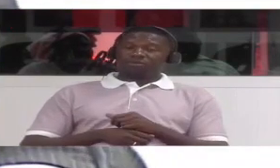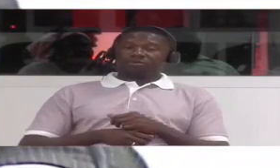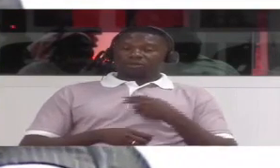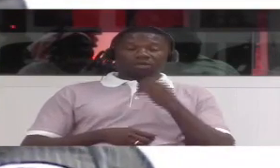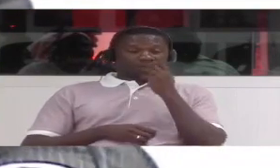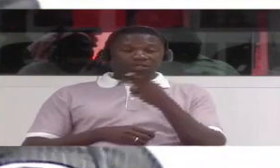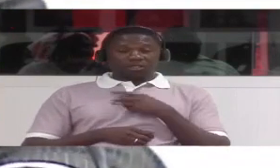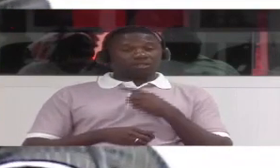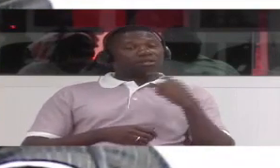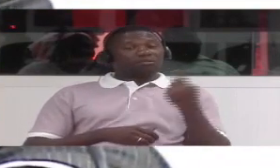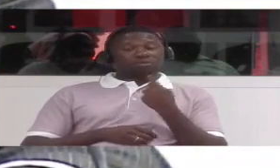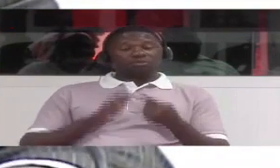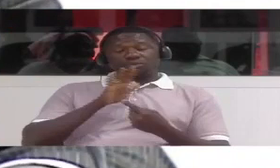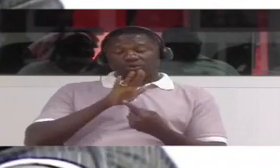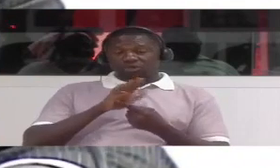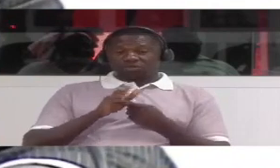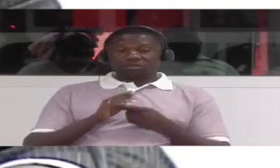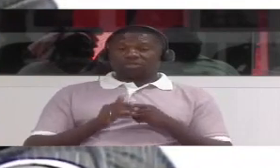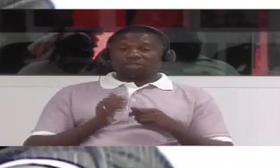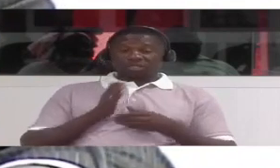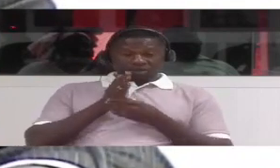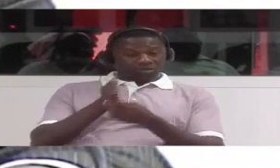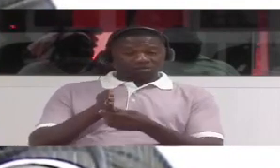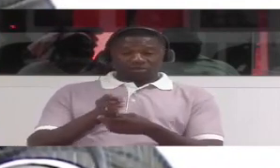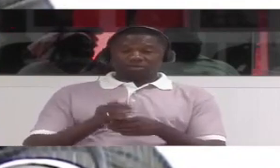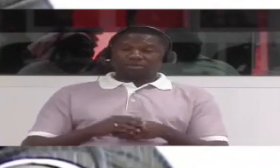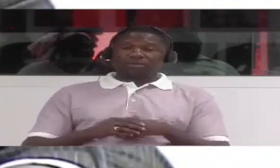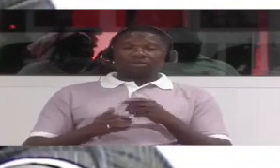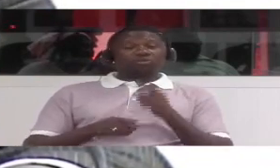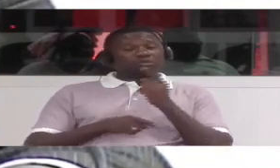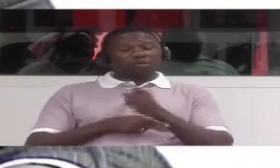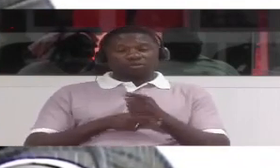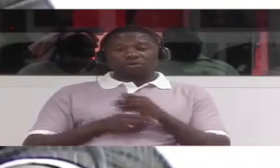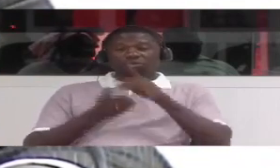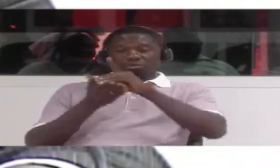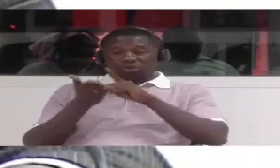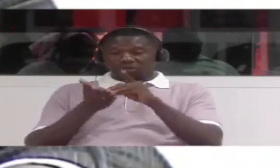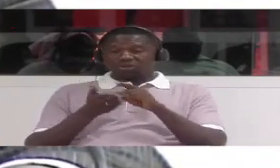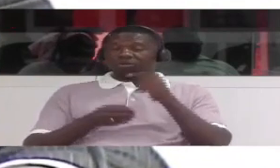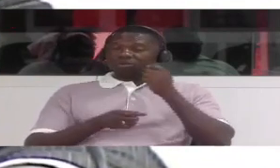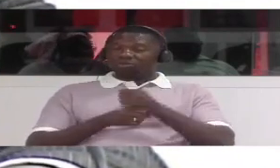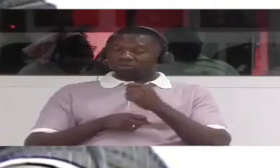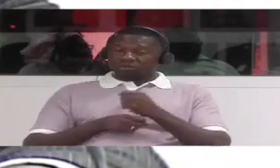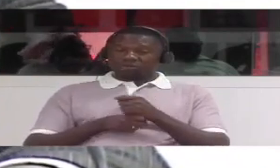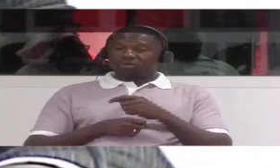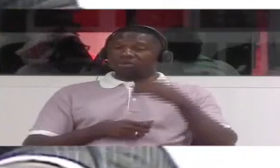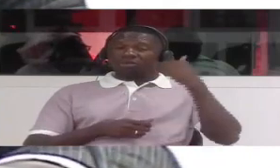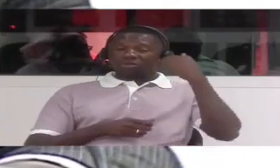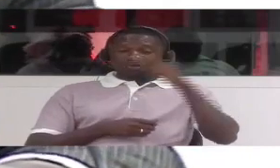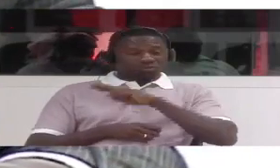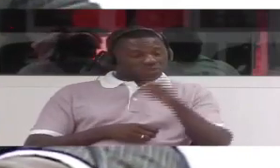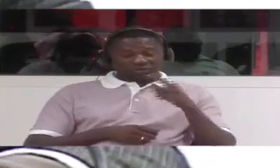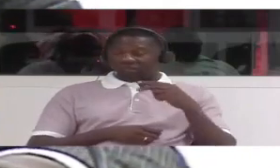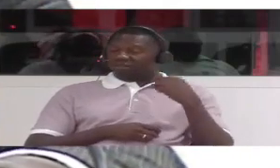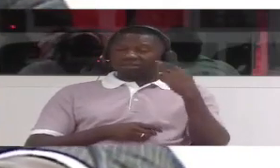establishment to pursue and formulate policies that will ensure that none of this type is repeated. No other Lamin Cham will